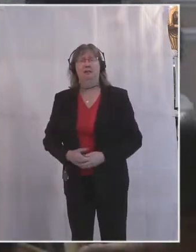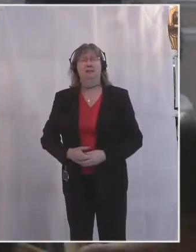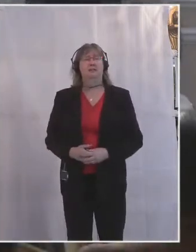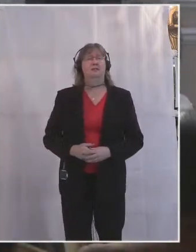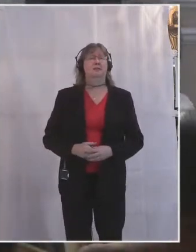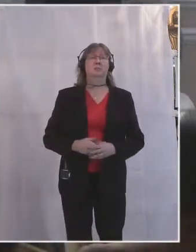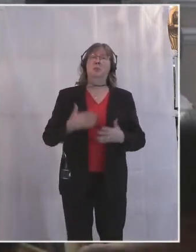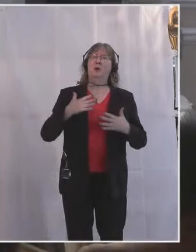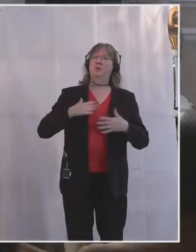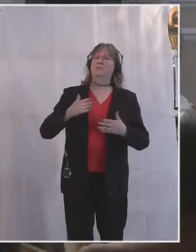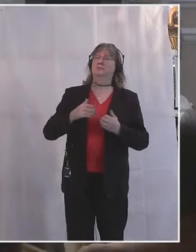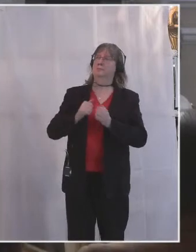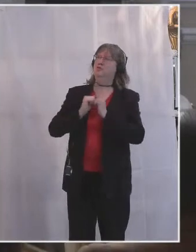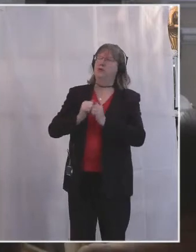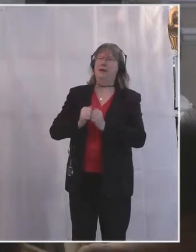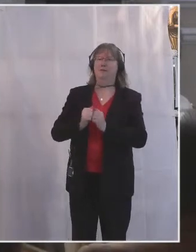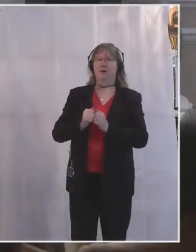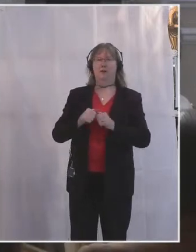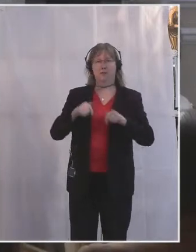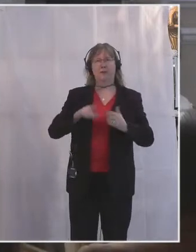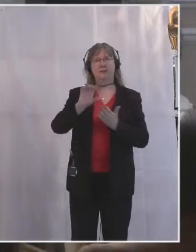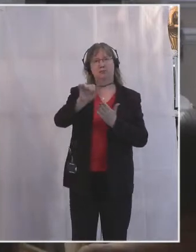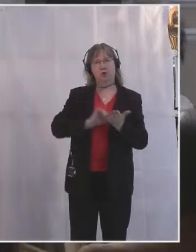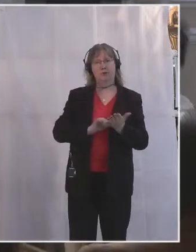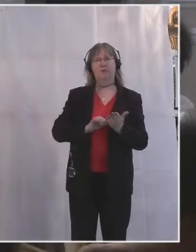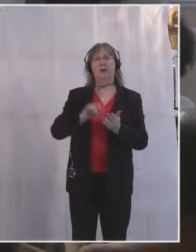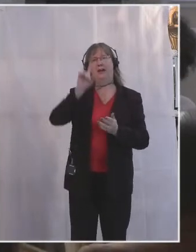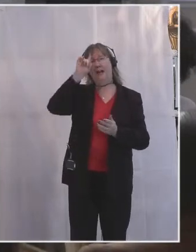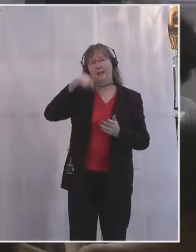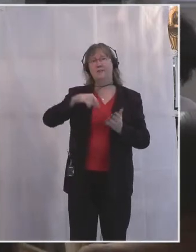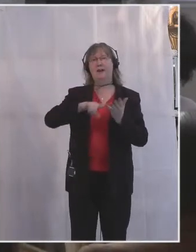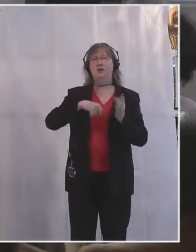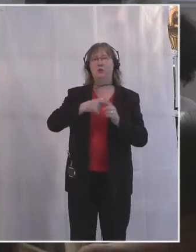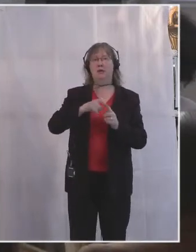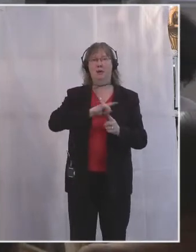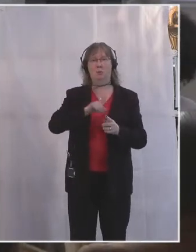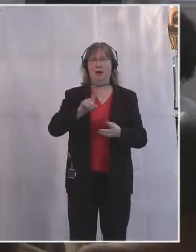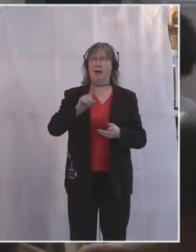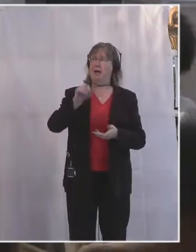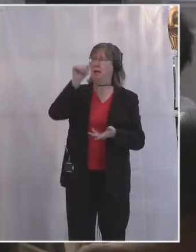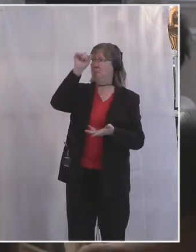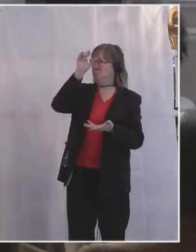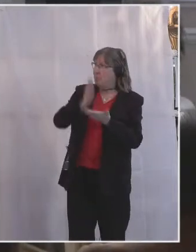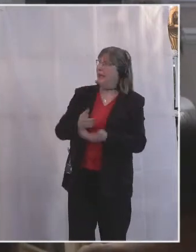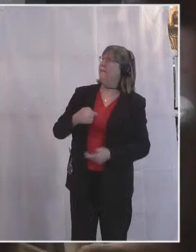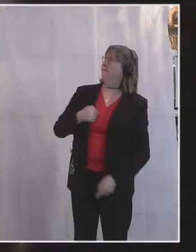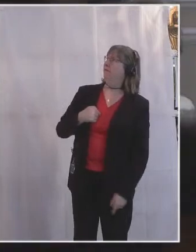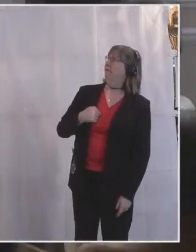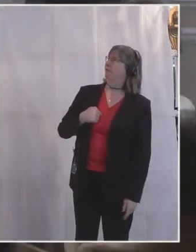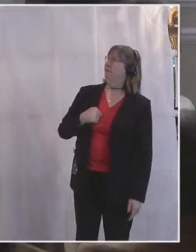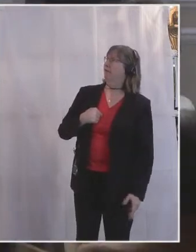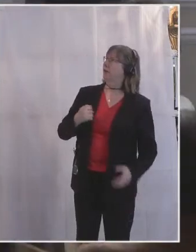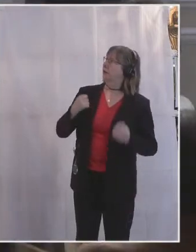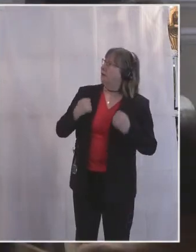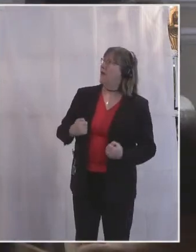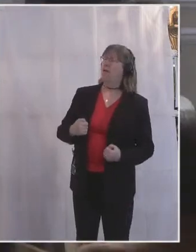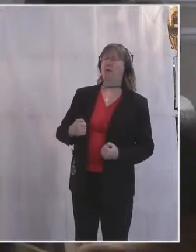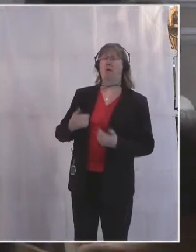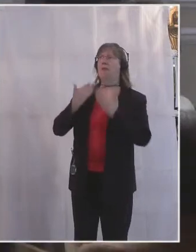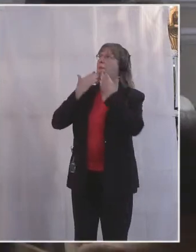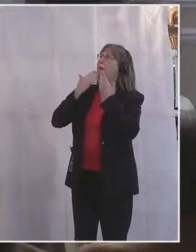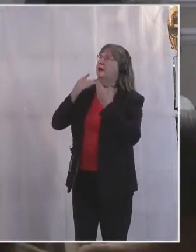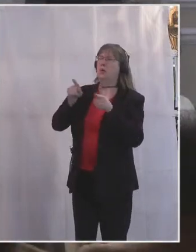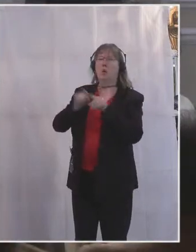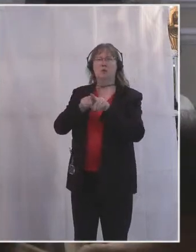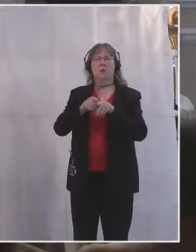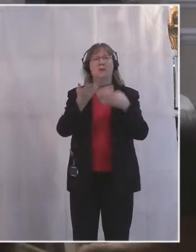I'm really grateful for this programme, for Innovate UK believing in us, giving us this opportunity, but also the